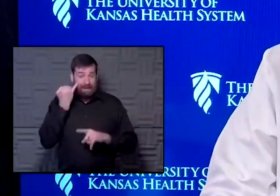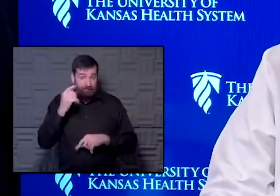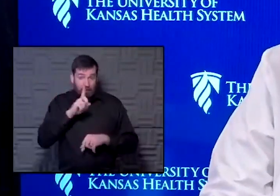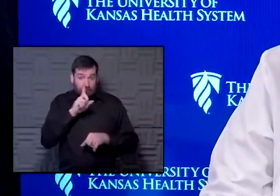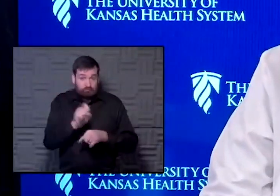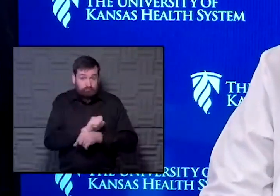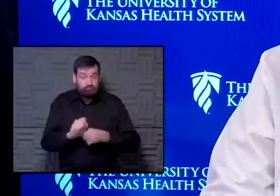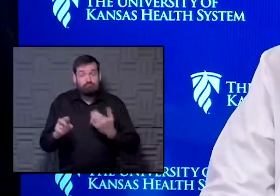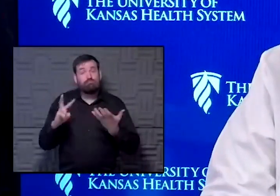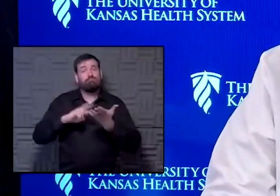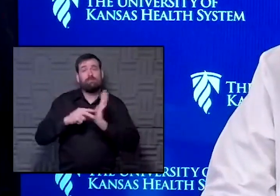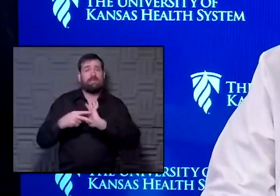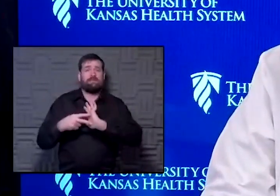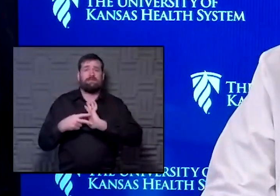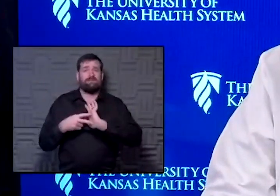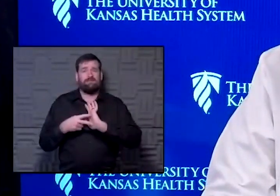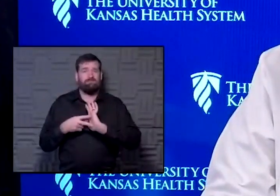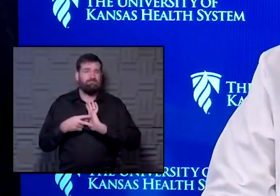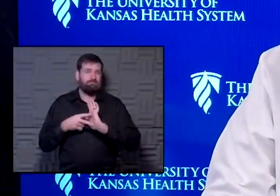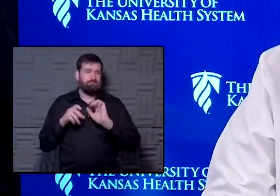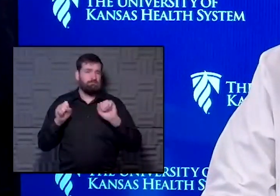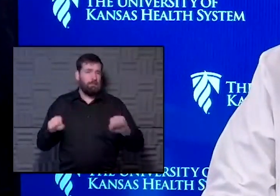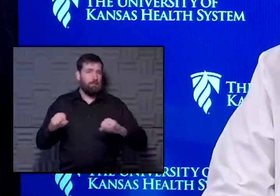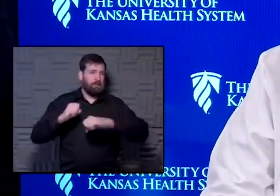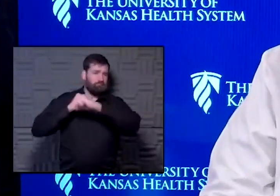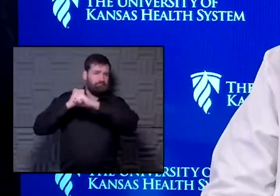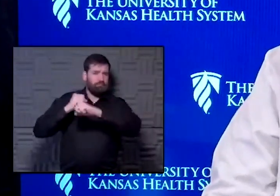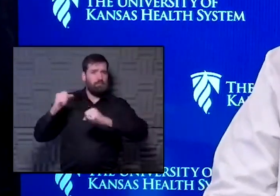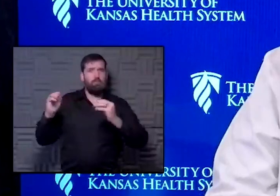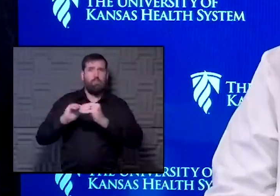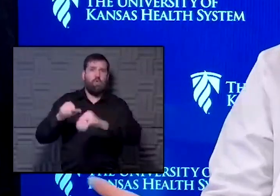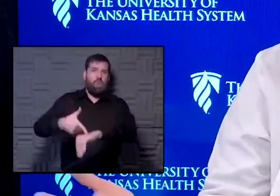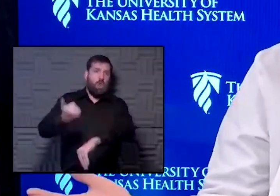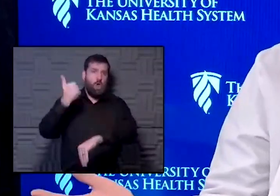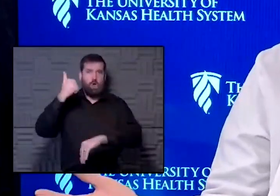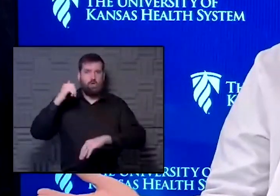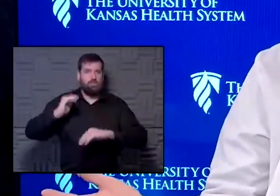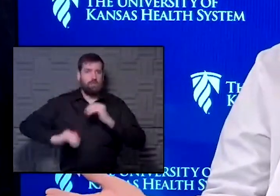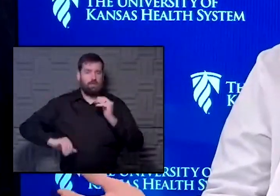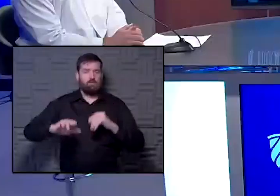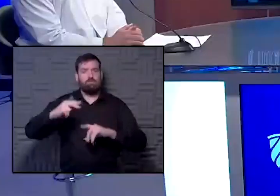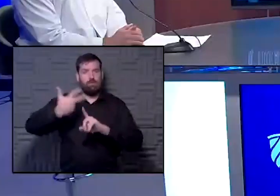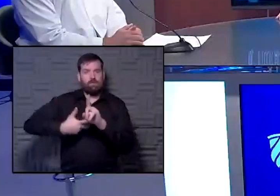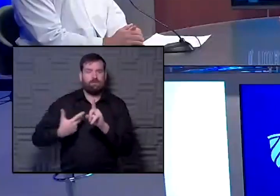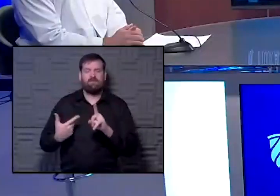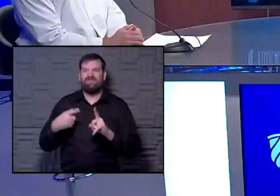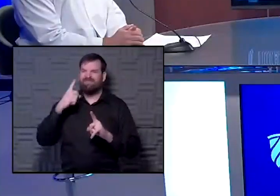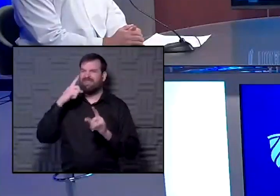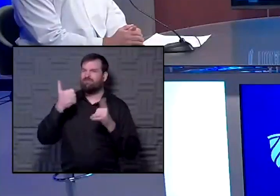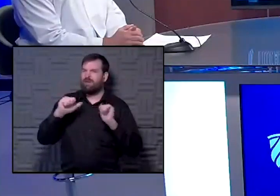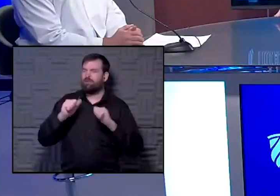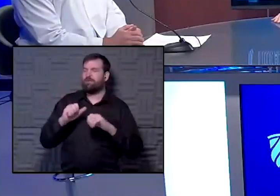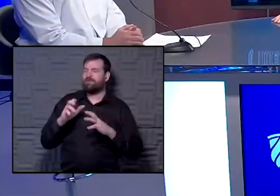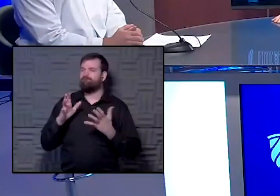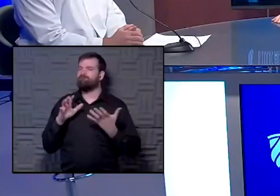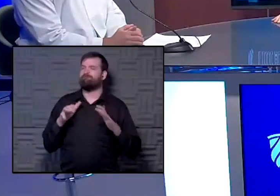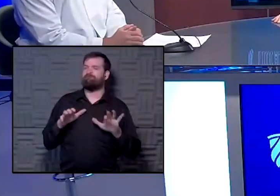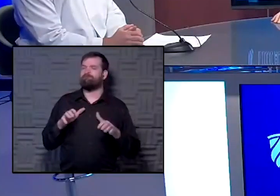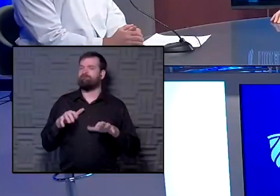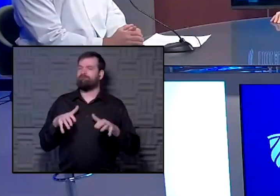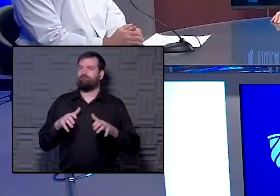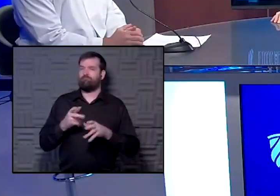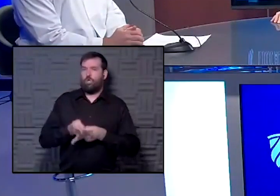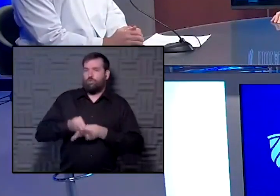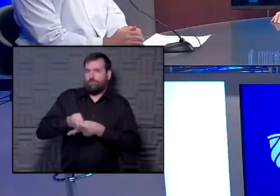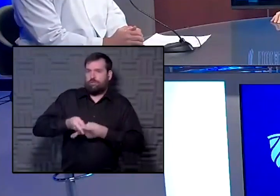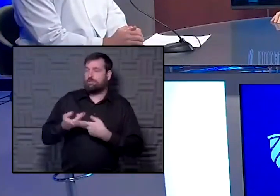true, then you probably have immunity for a lot longer than 3 months. I think they're just trying to be conservative. Don't you guys both think? I would agree. I think so. I think the caveat